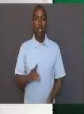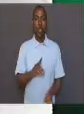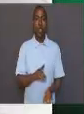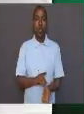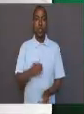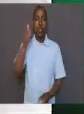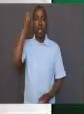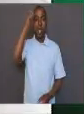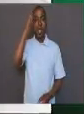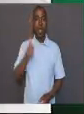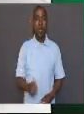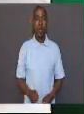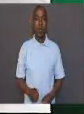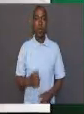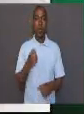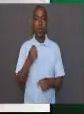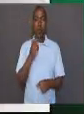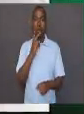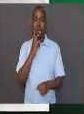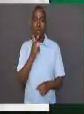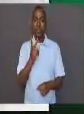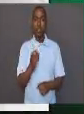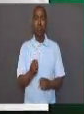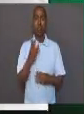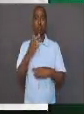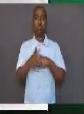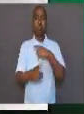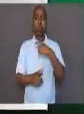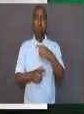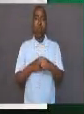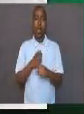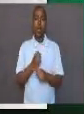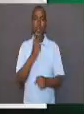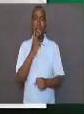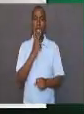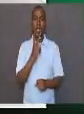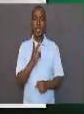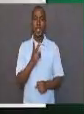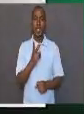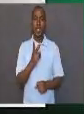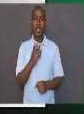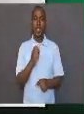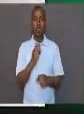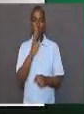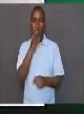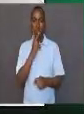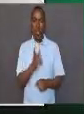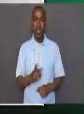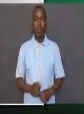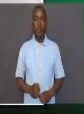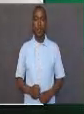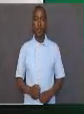Dr. Akiliu worked for many years to promote his findings. He